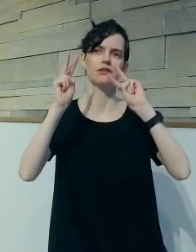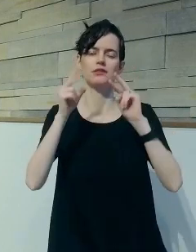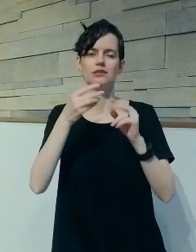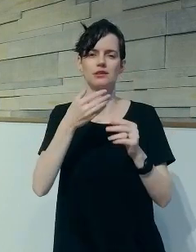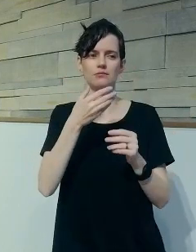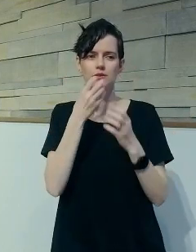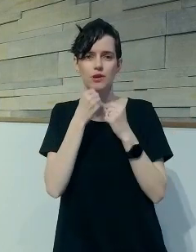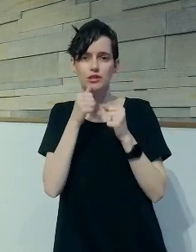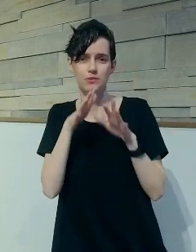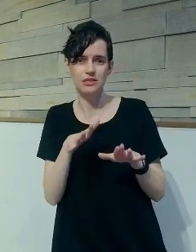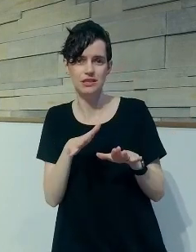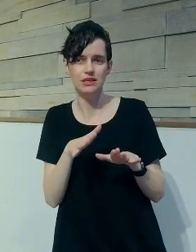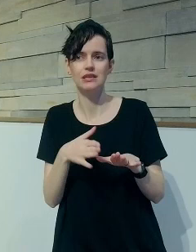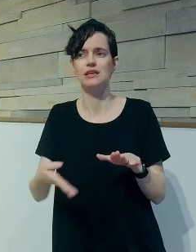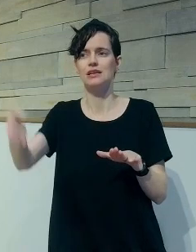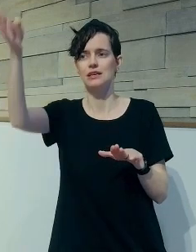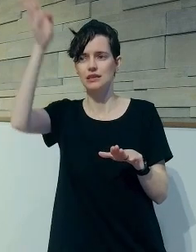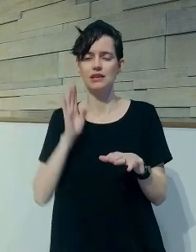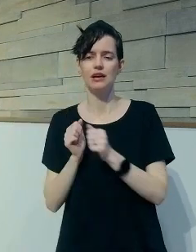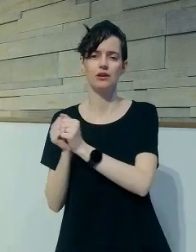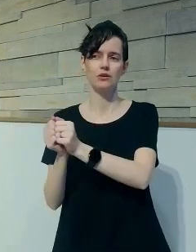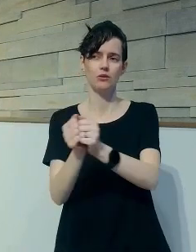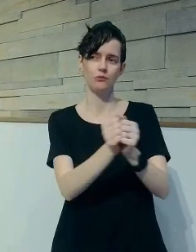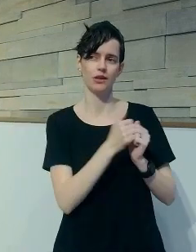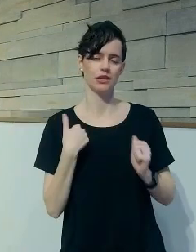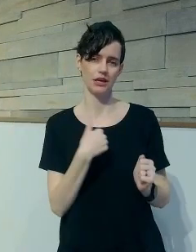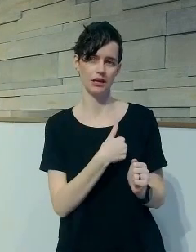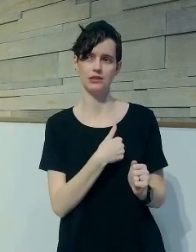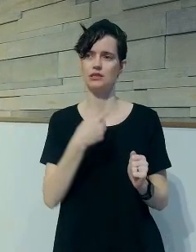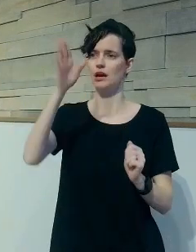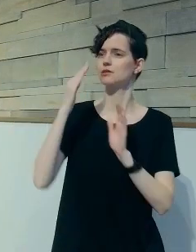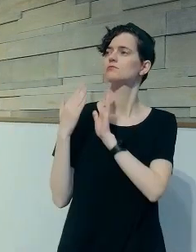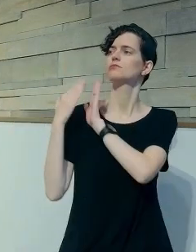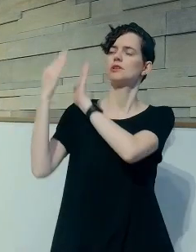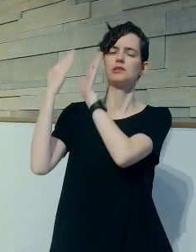believe we have, and that is God with us. The presence of God,